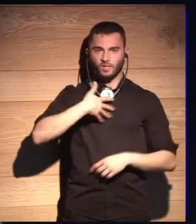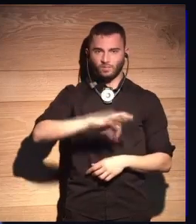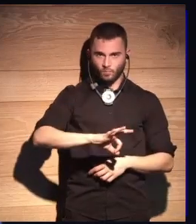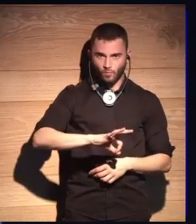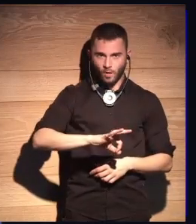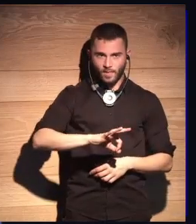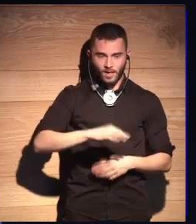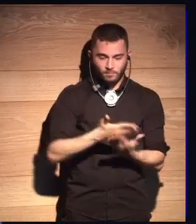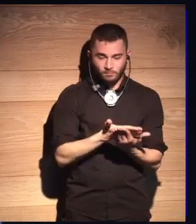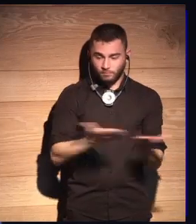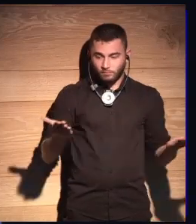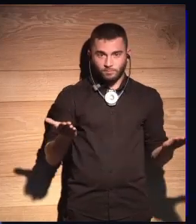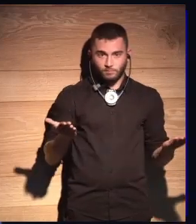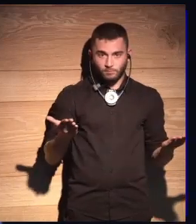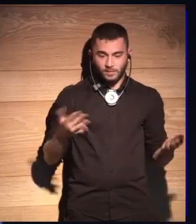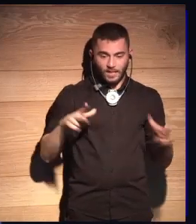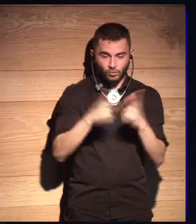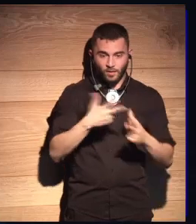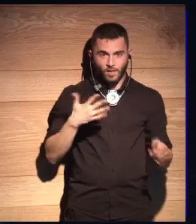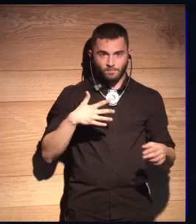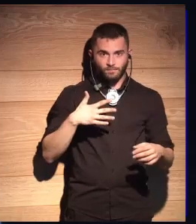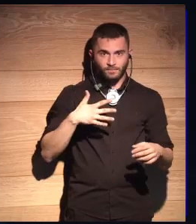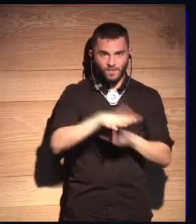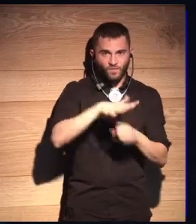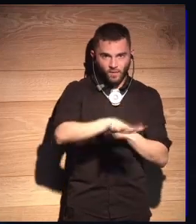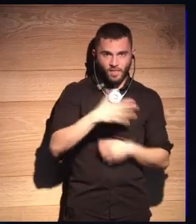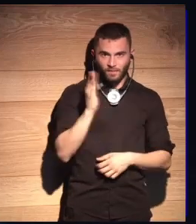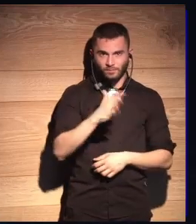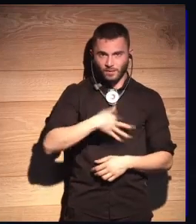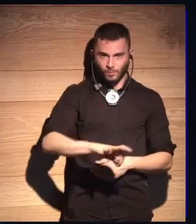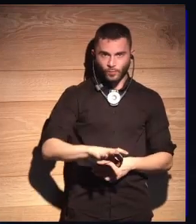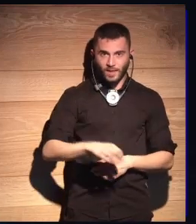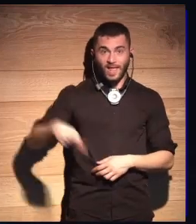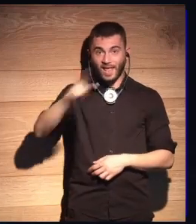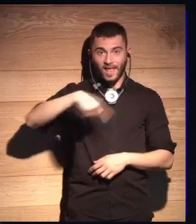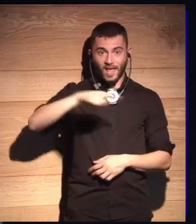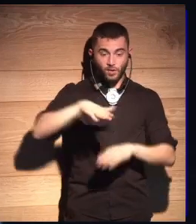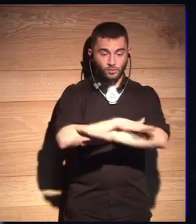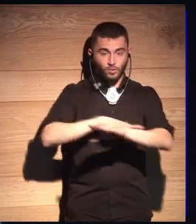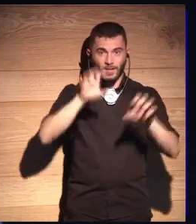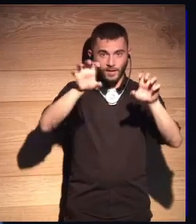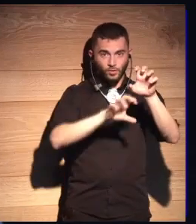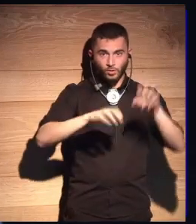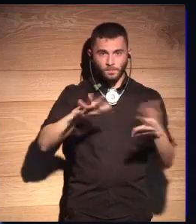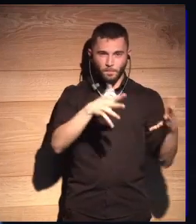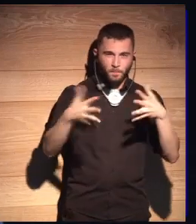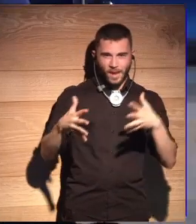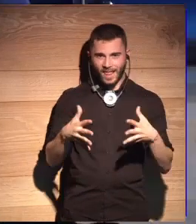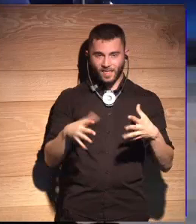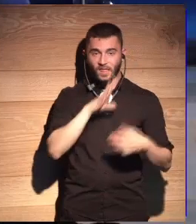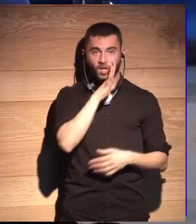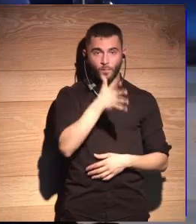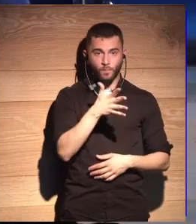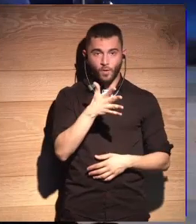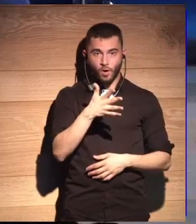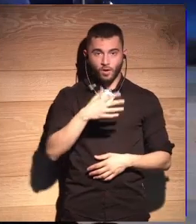society. So they are far more like states in that particular sense, in that they have many of the attributes of states. They don't